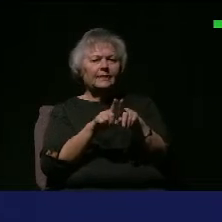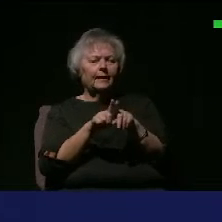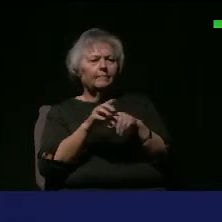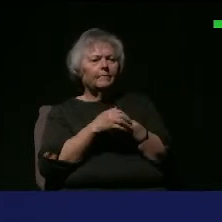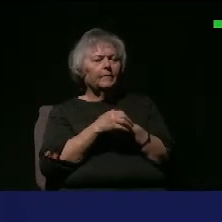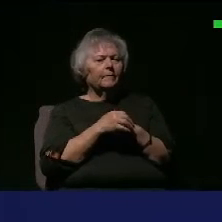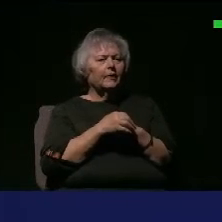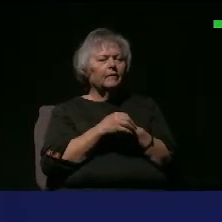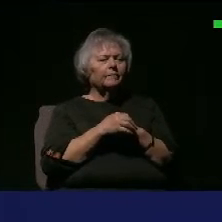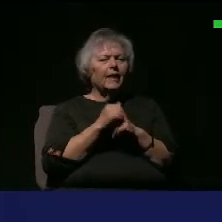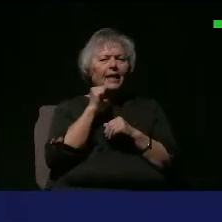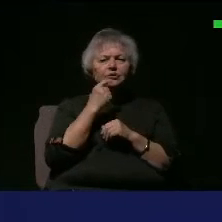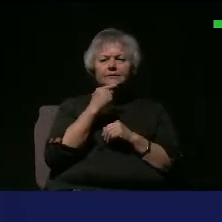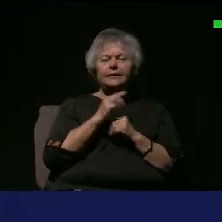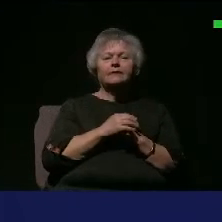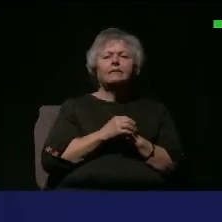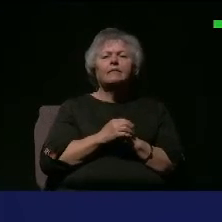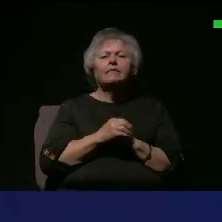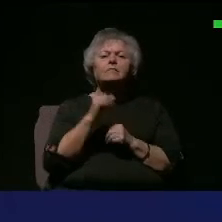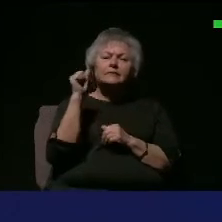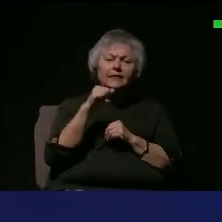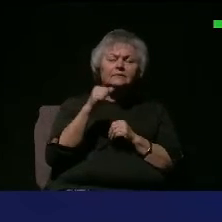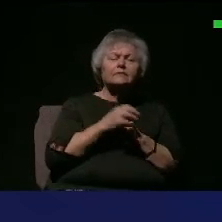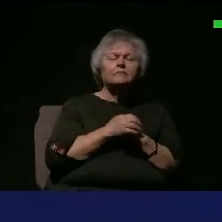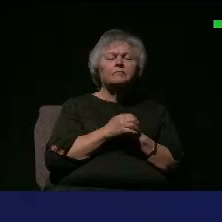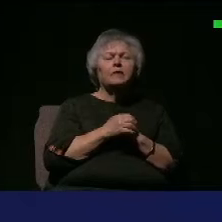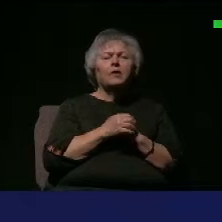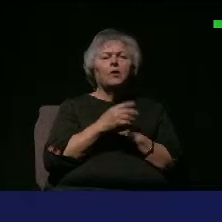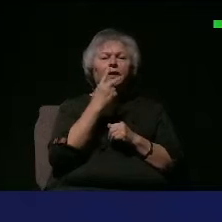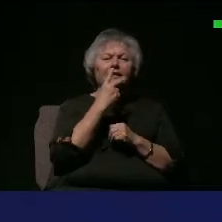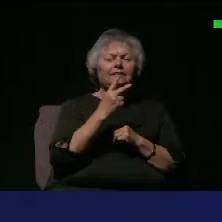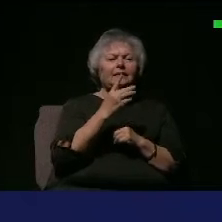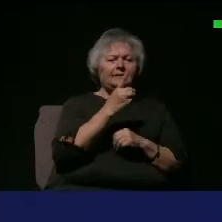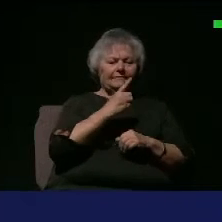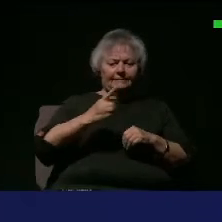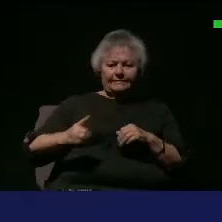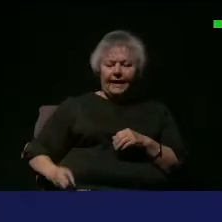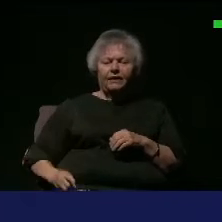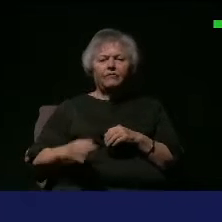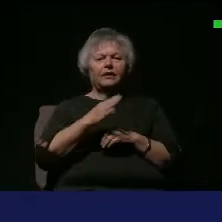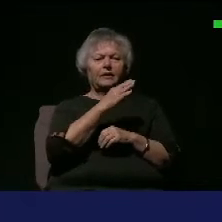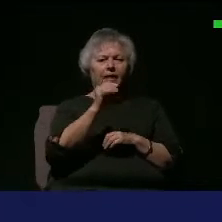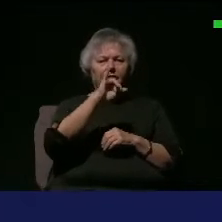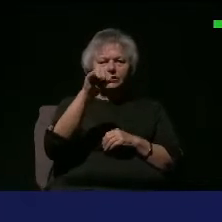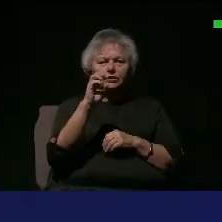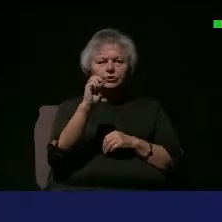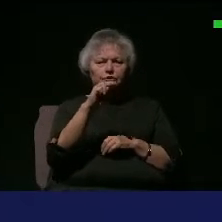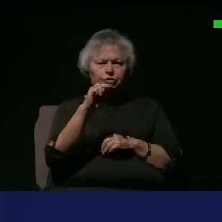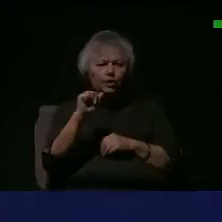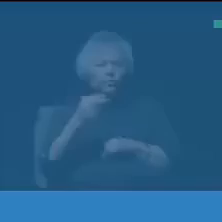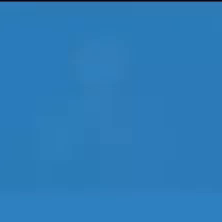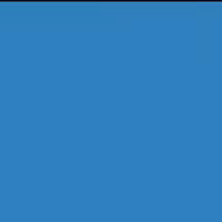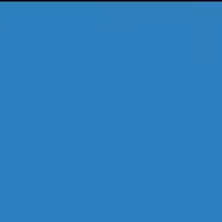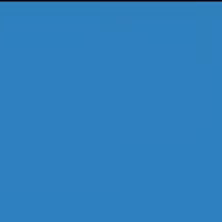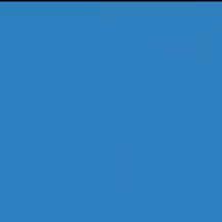and we can see it in lots of ways in Saul and David and Jonah and Nineveh, but we see it in our own life,